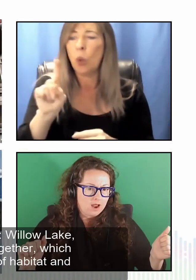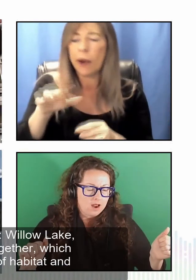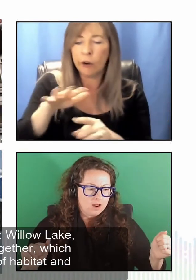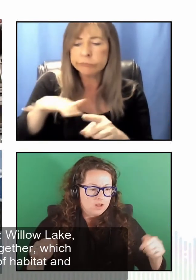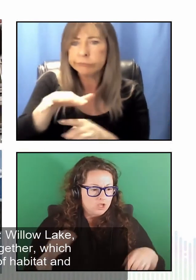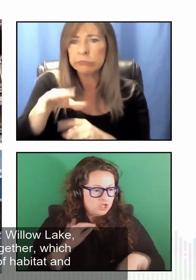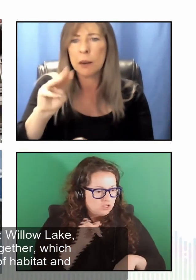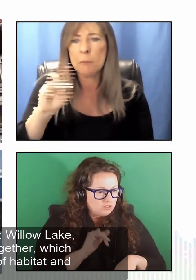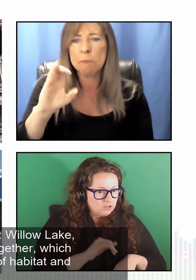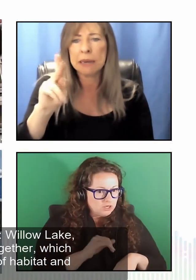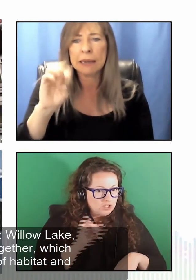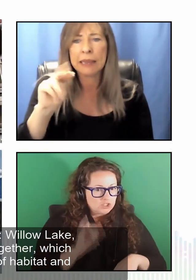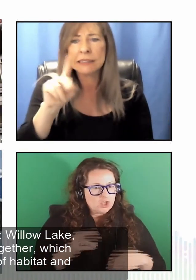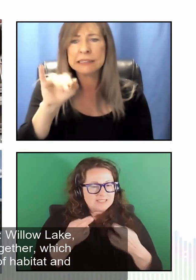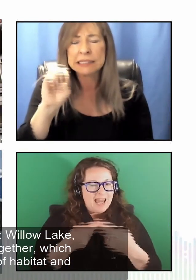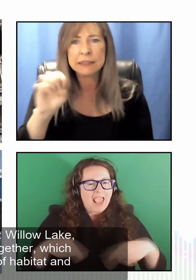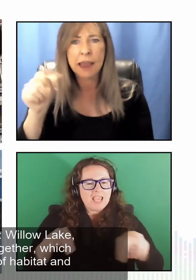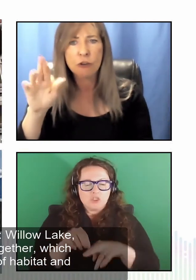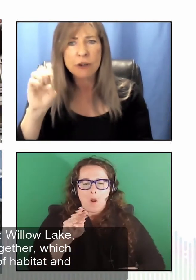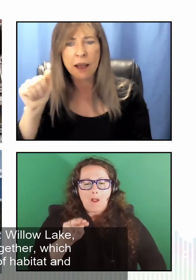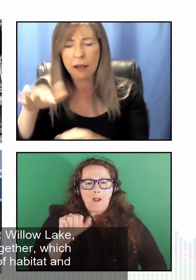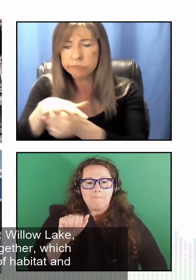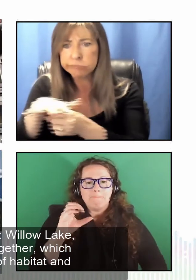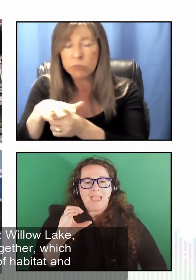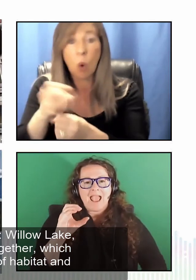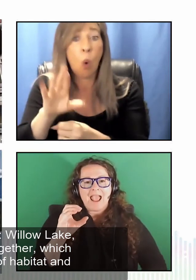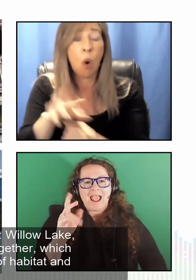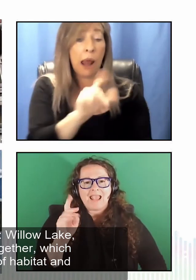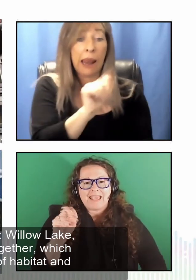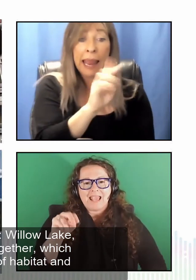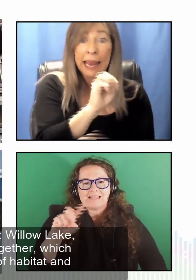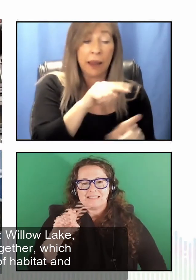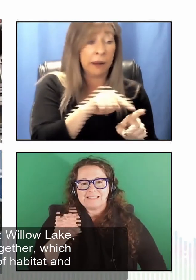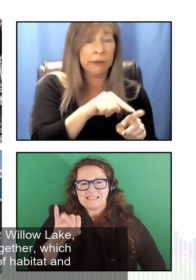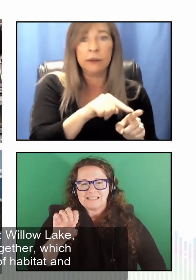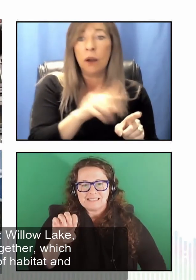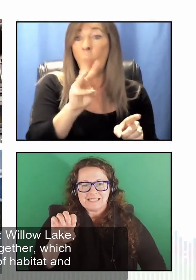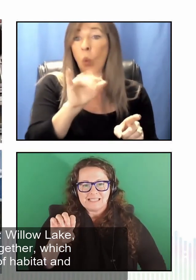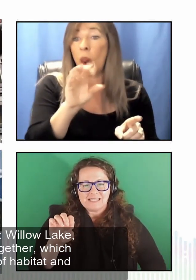could be a looping together of 3 lakes, Willow Lake,